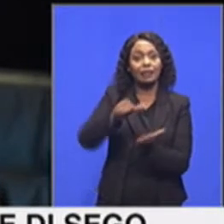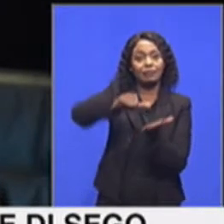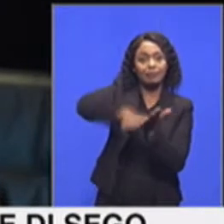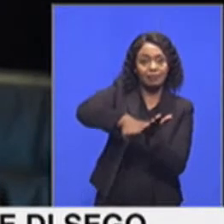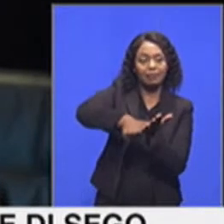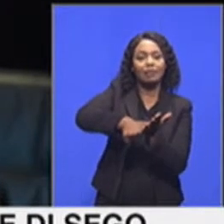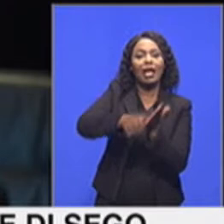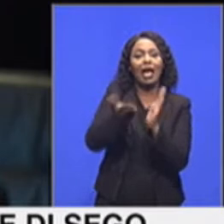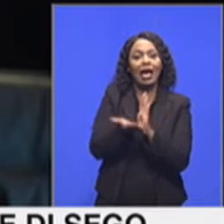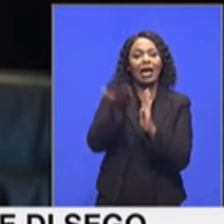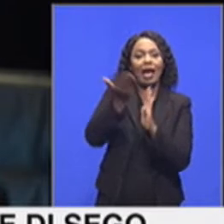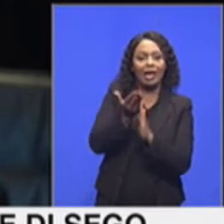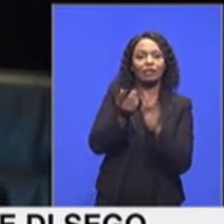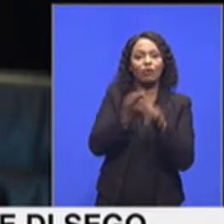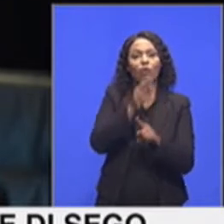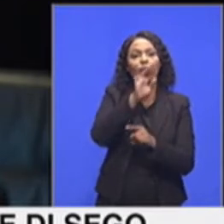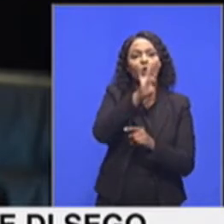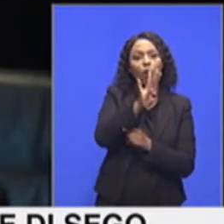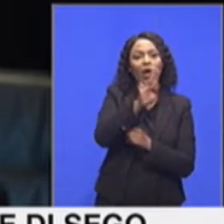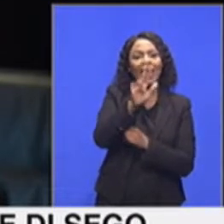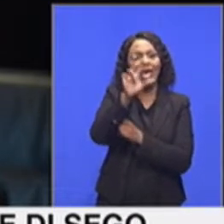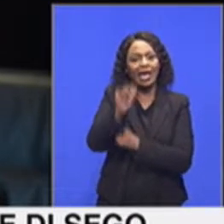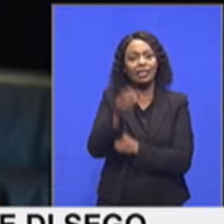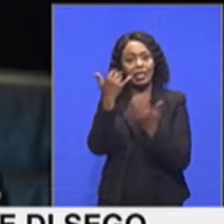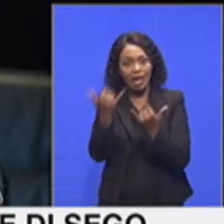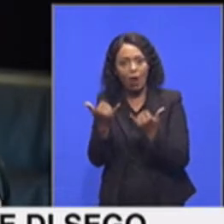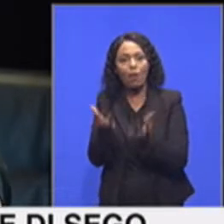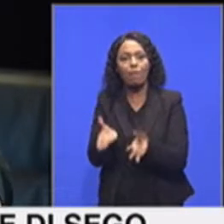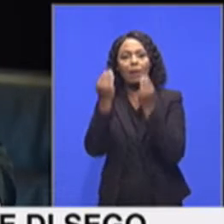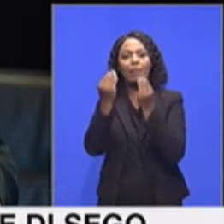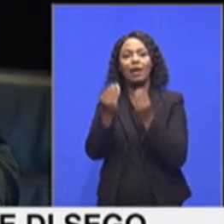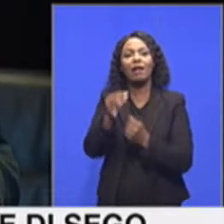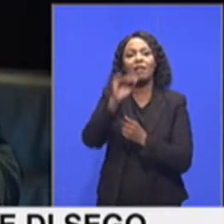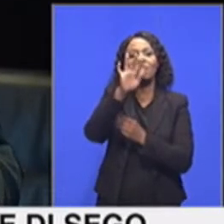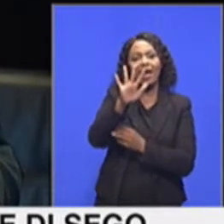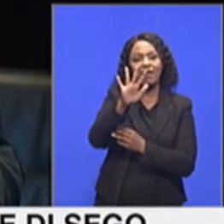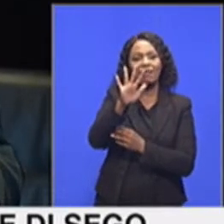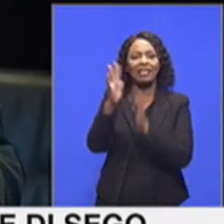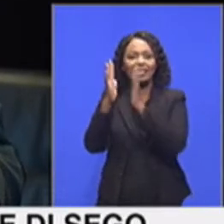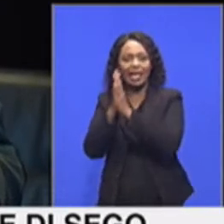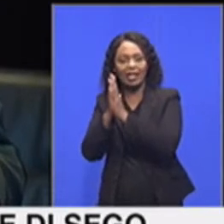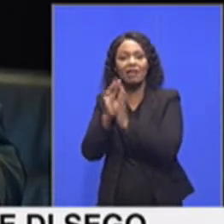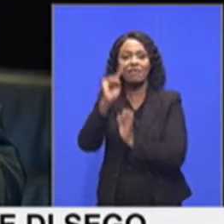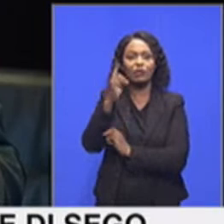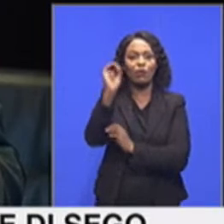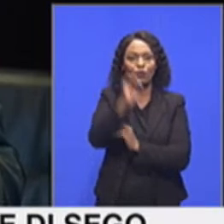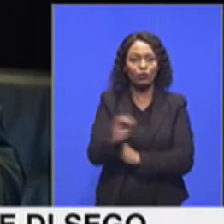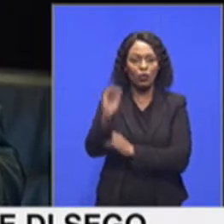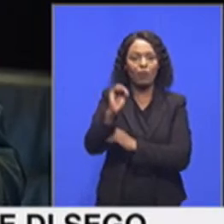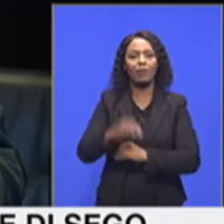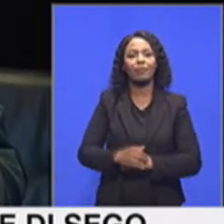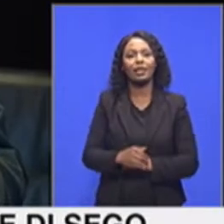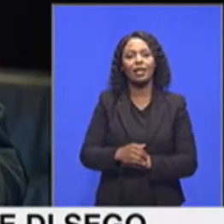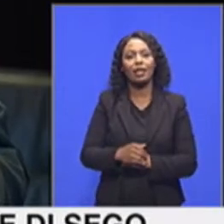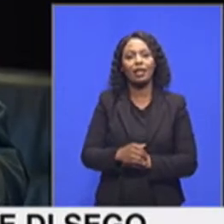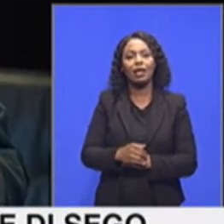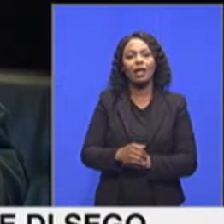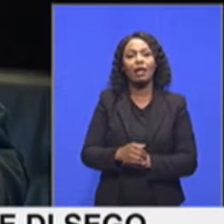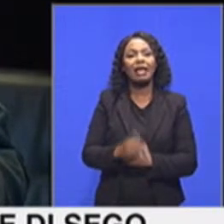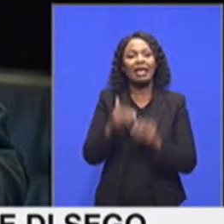from 480 to 510 from the 1st of October, while the foster care grant increases